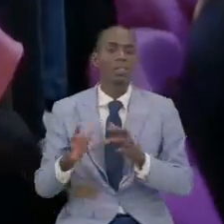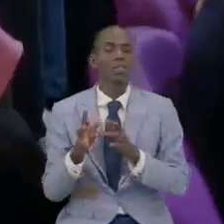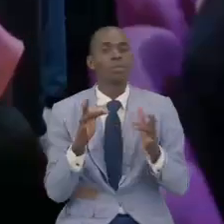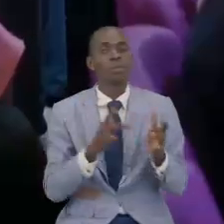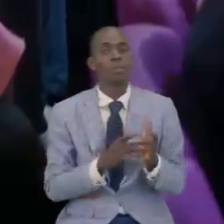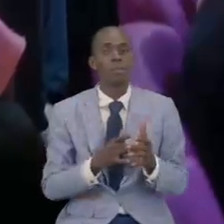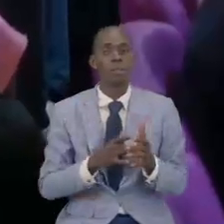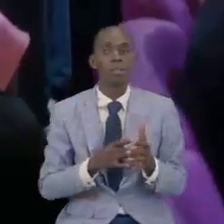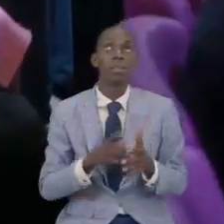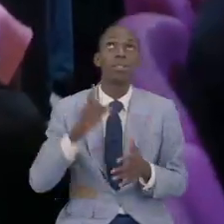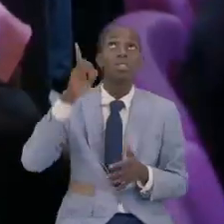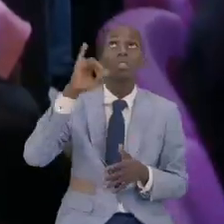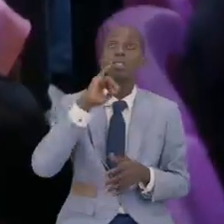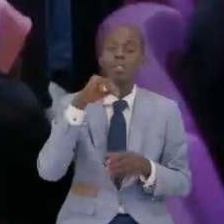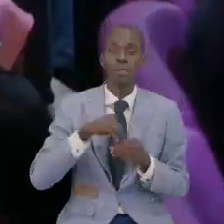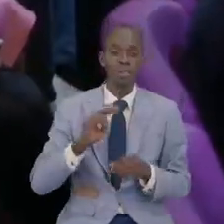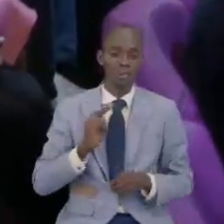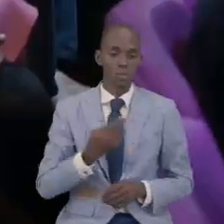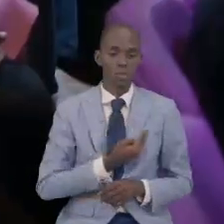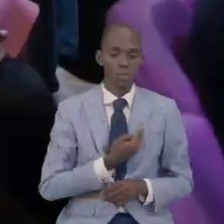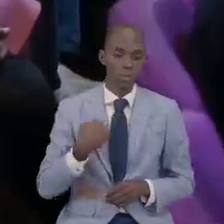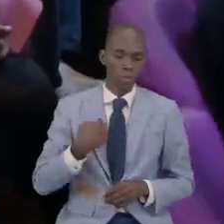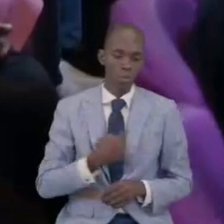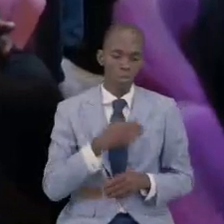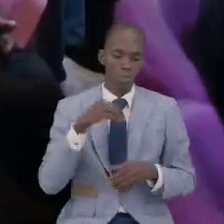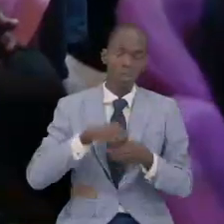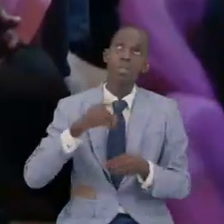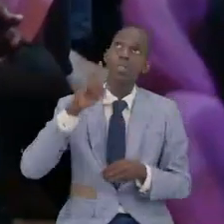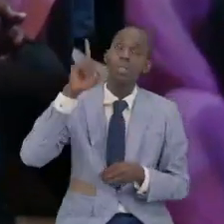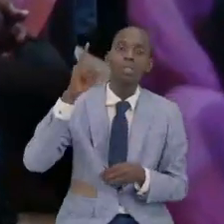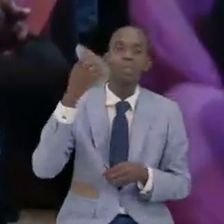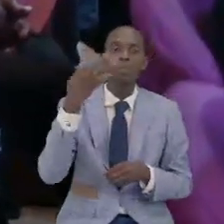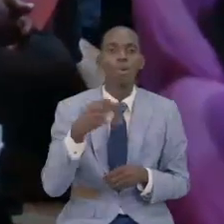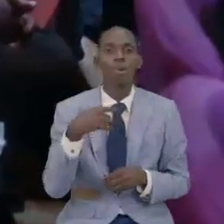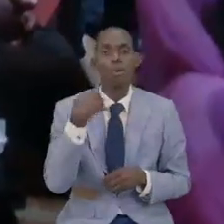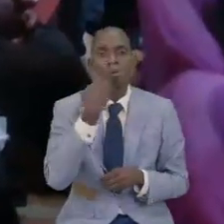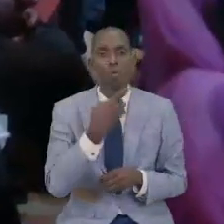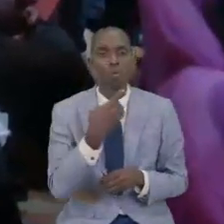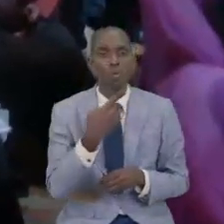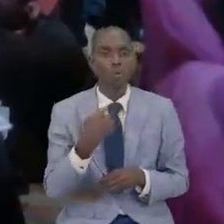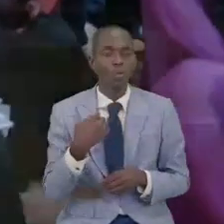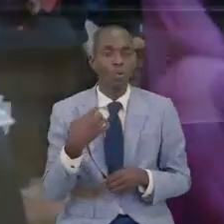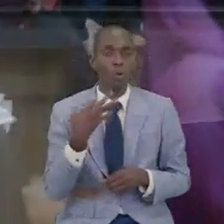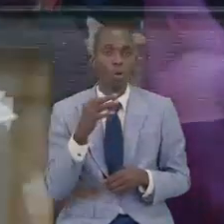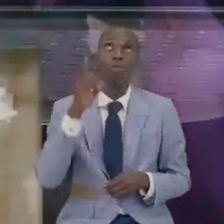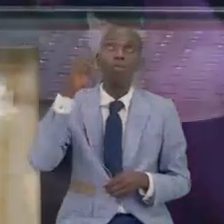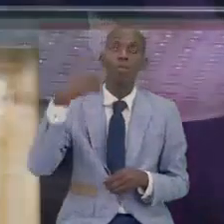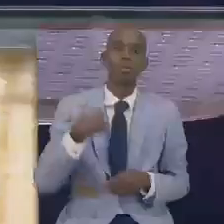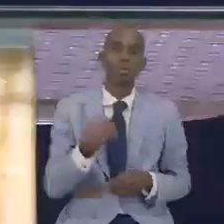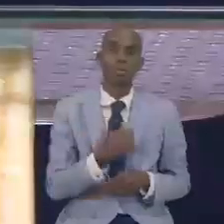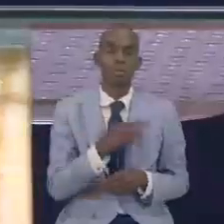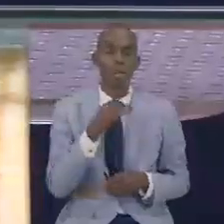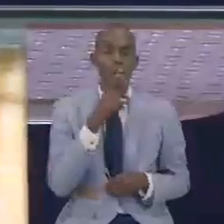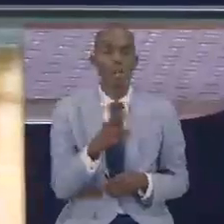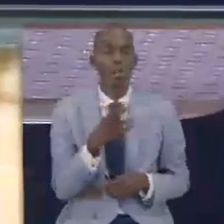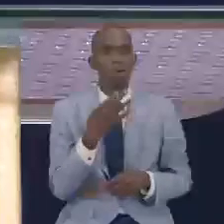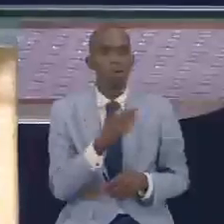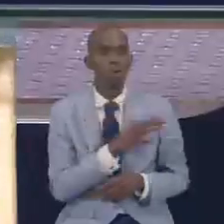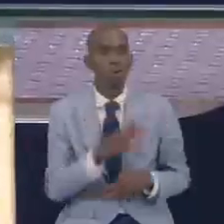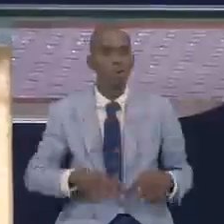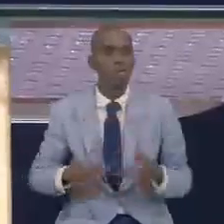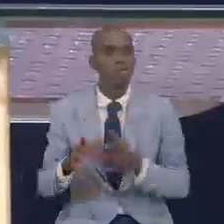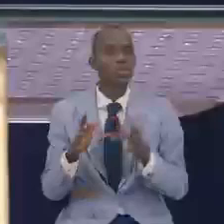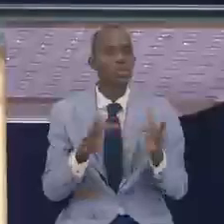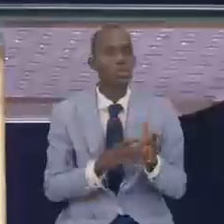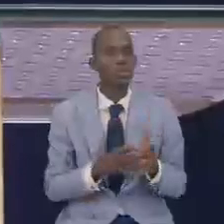He is in us, and we are him. Of him are ye in Christ Jesus, who of God is